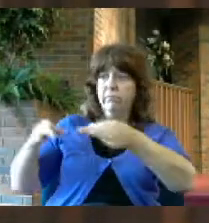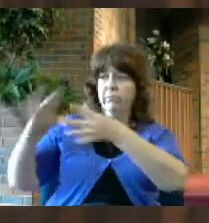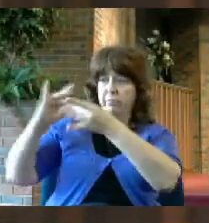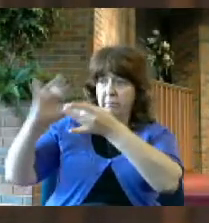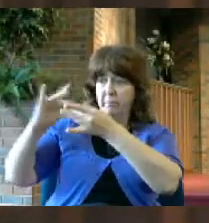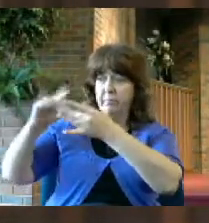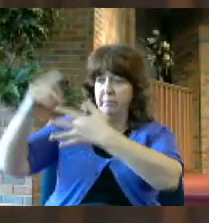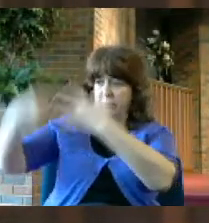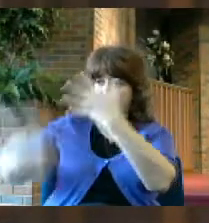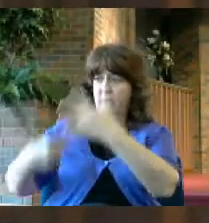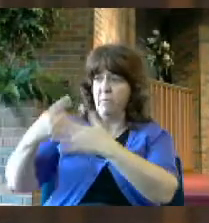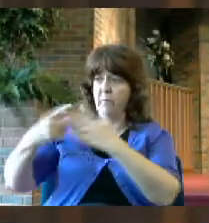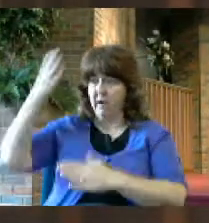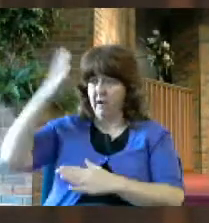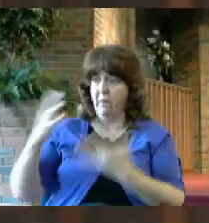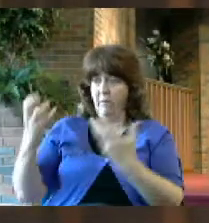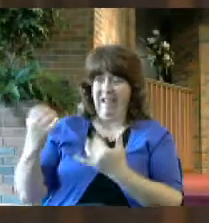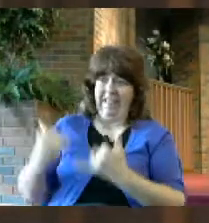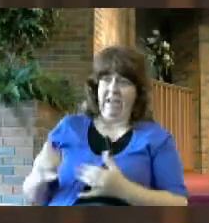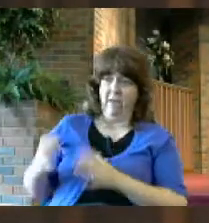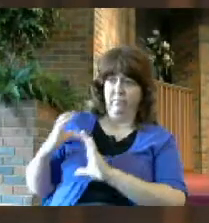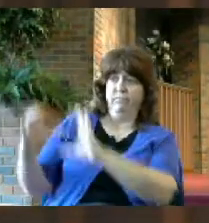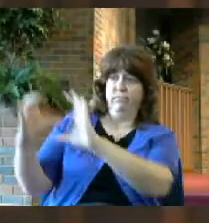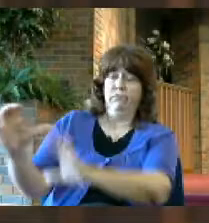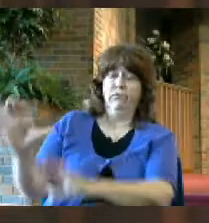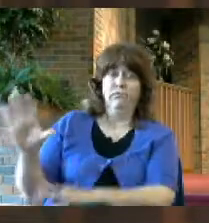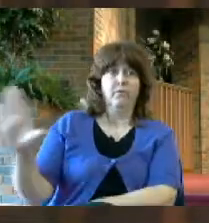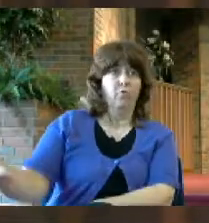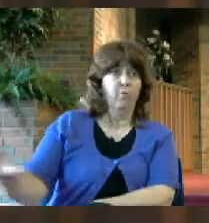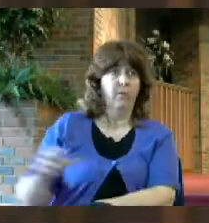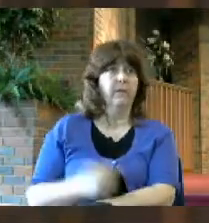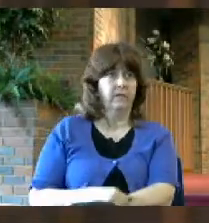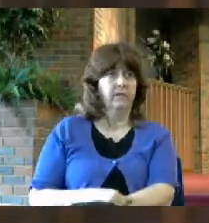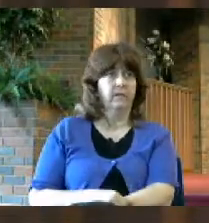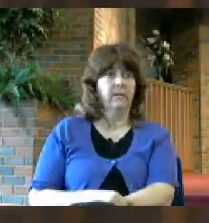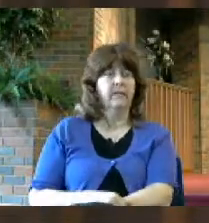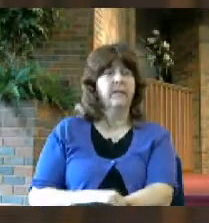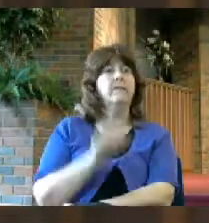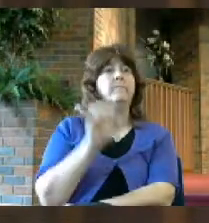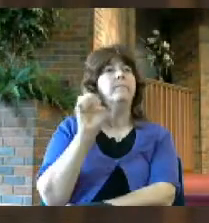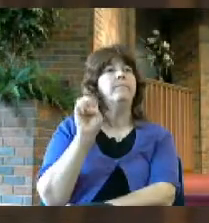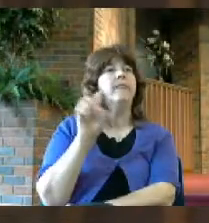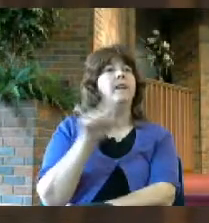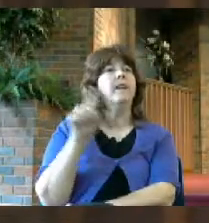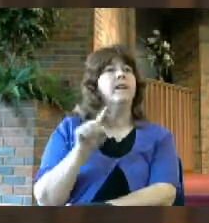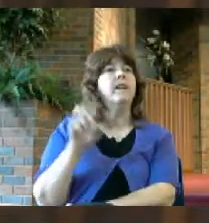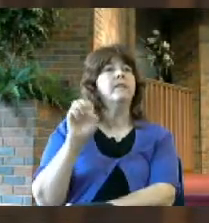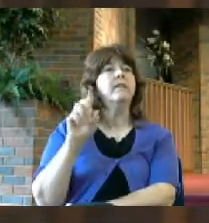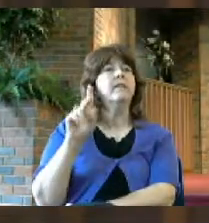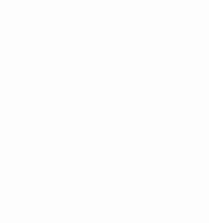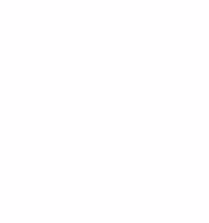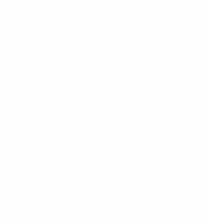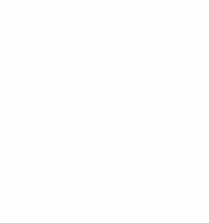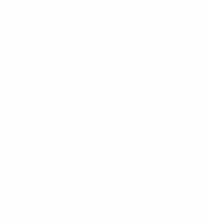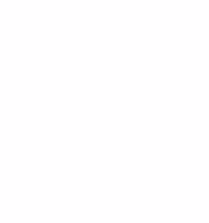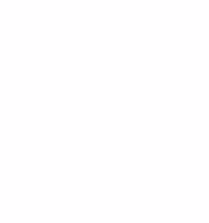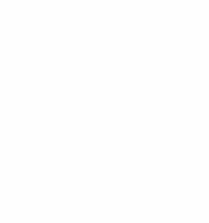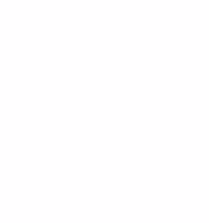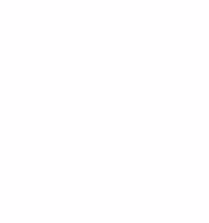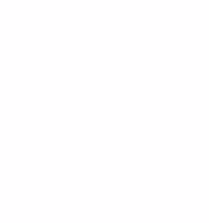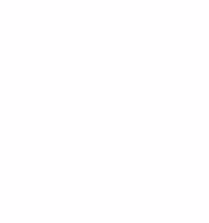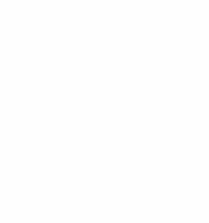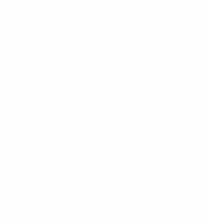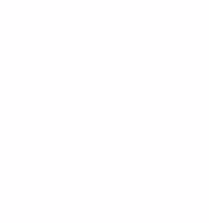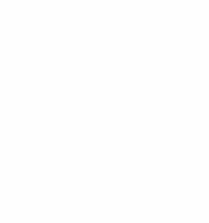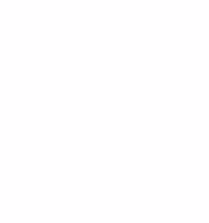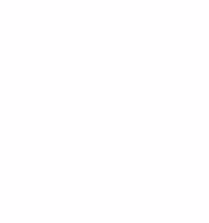takes place in Ezekiel chapter 3. And the prophet of God is told by God, I have made you Israel's watchman.